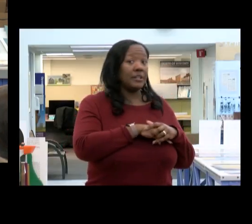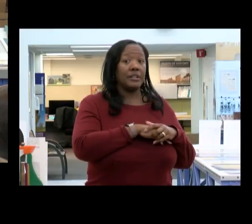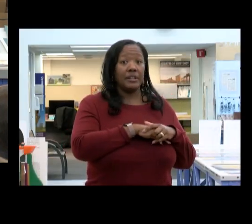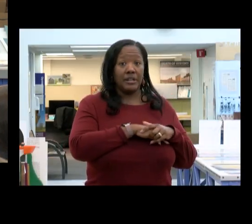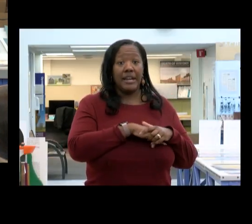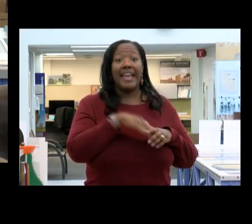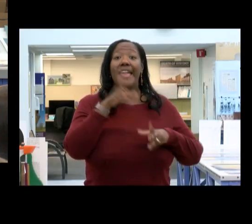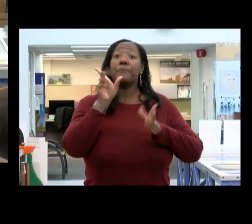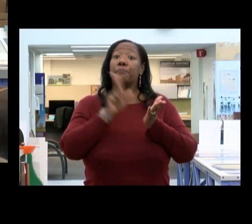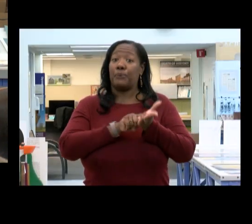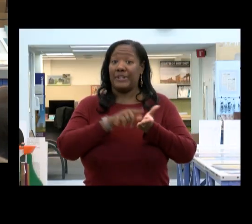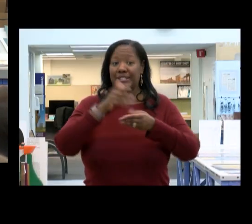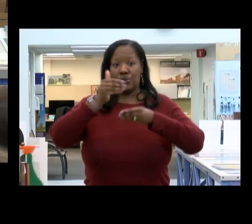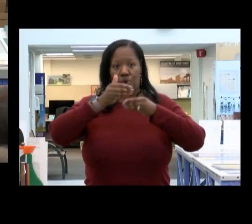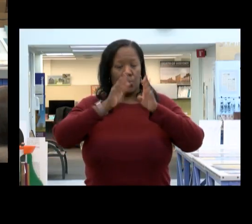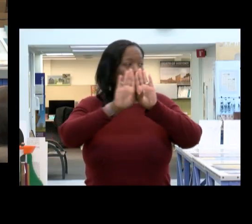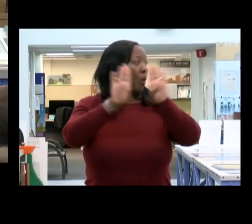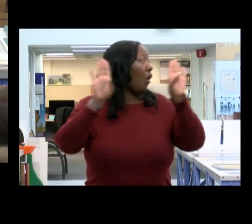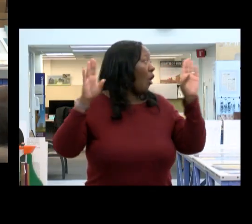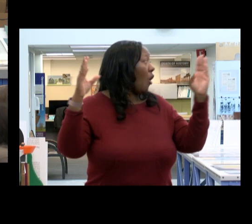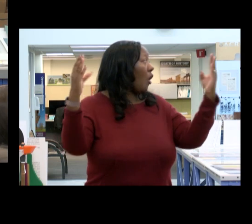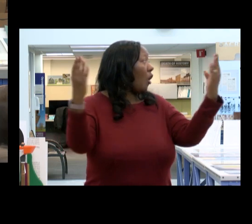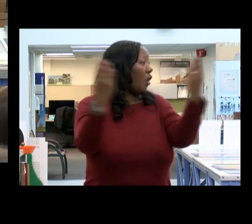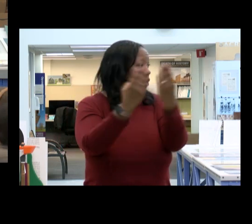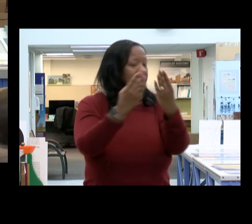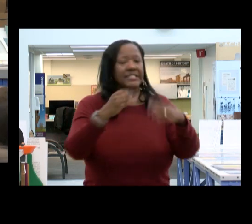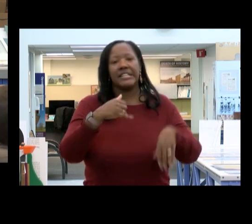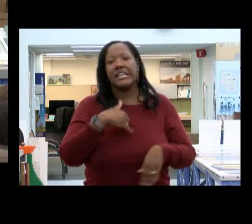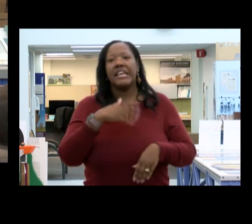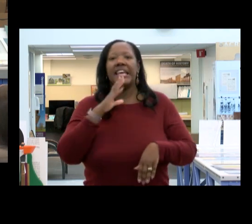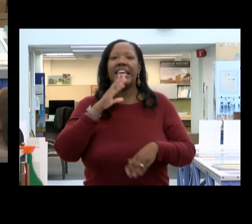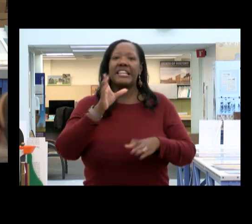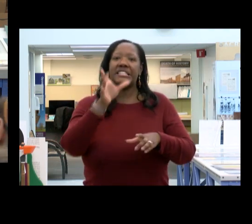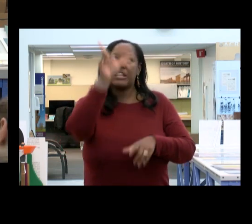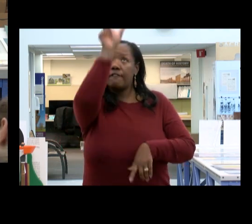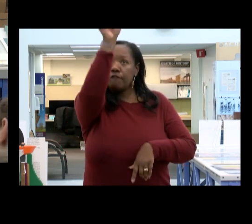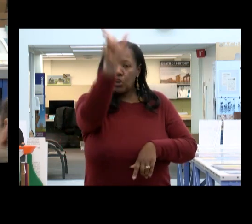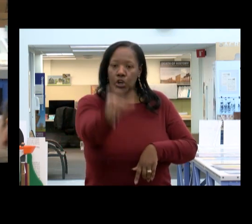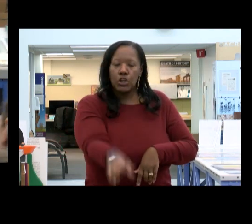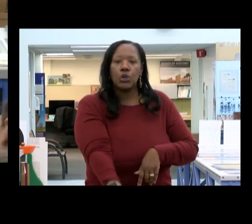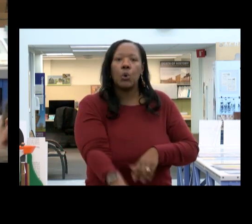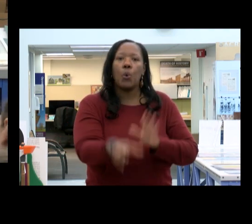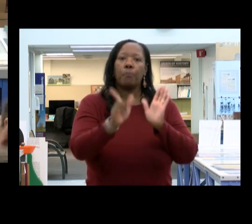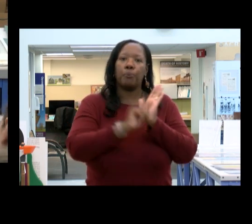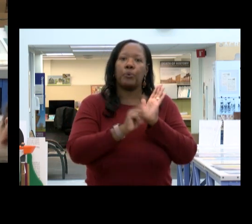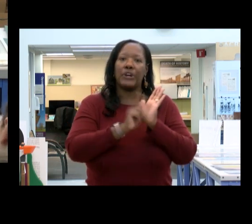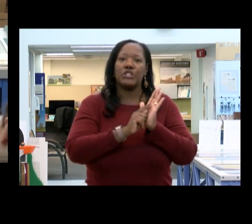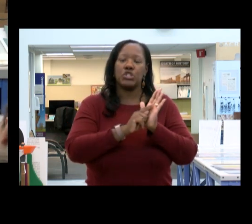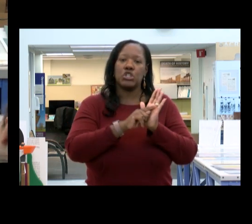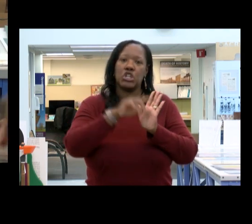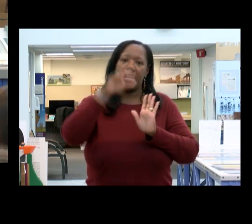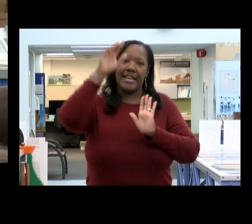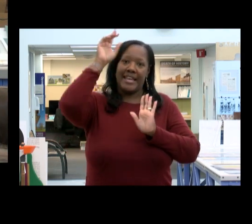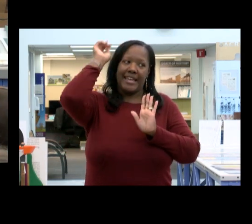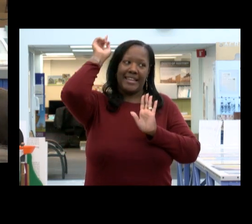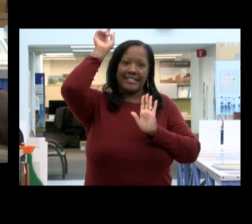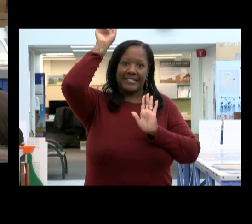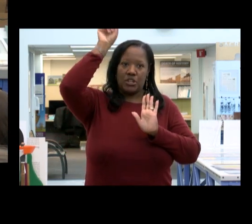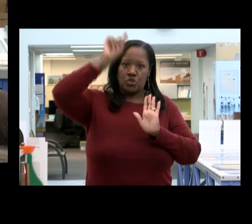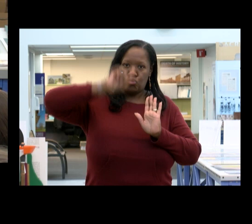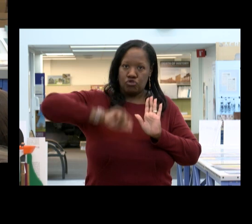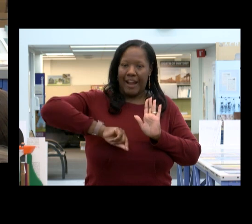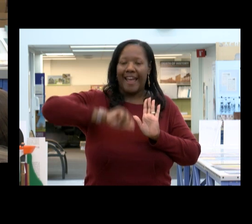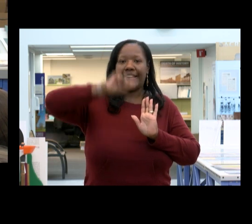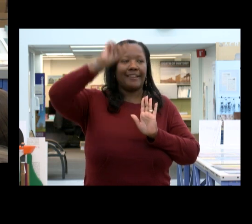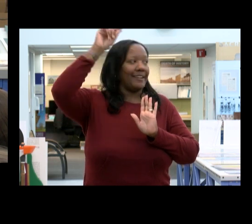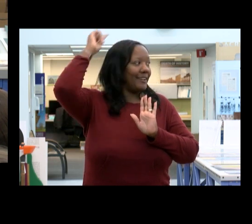on walls, right? So it's a vertical printer. It's running on a track. It's the similar process as